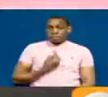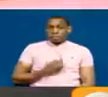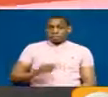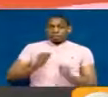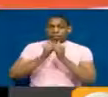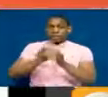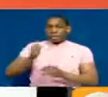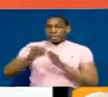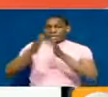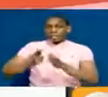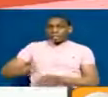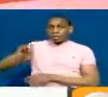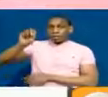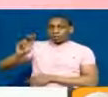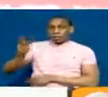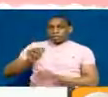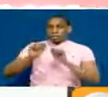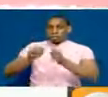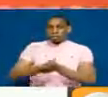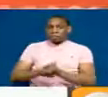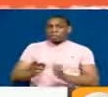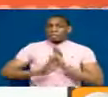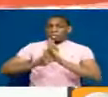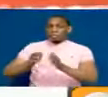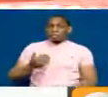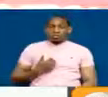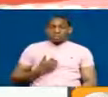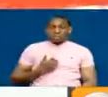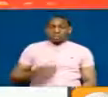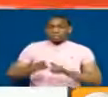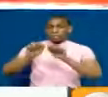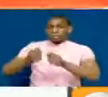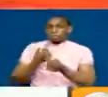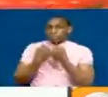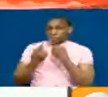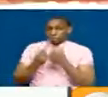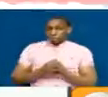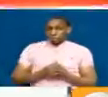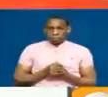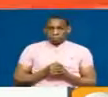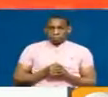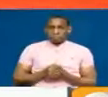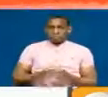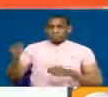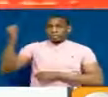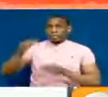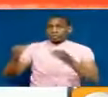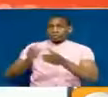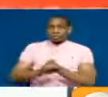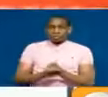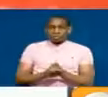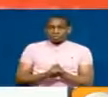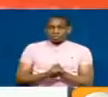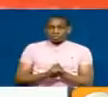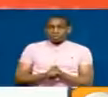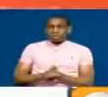and other leaders from northern Kenya will be able to have a voice and representation, and you're able to speak. And it's a political party, not a